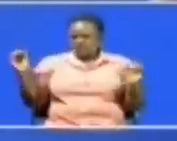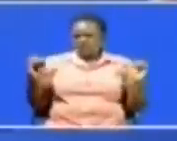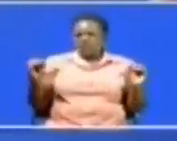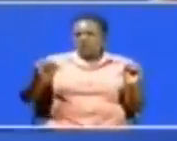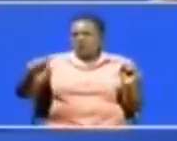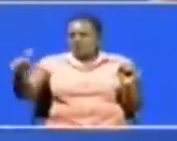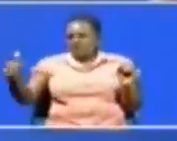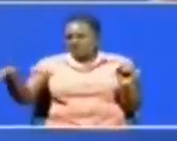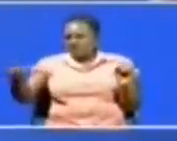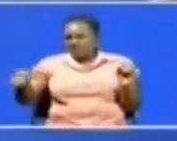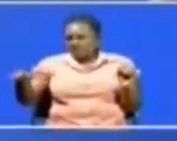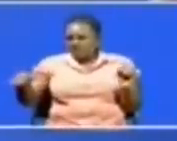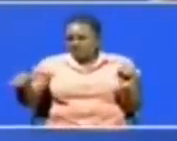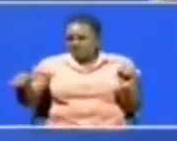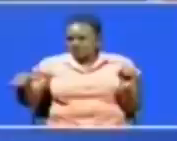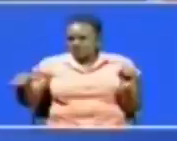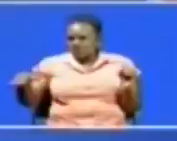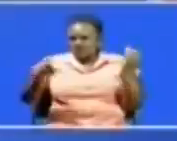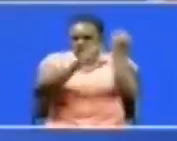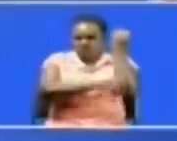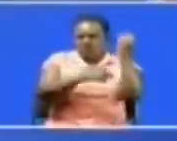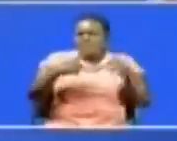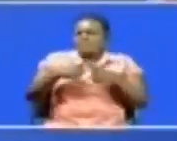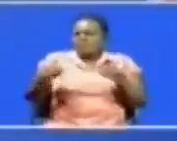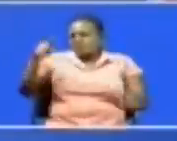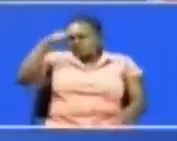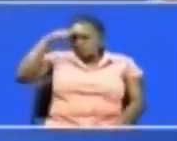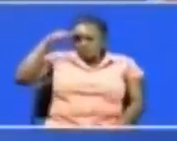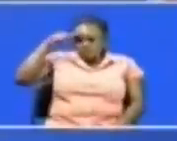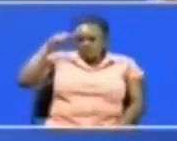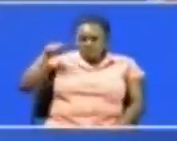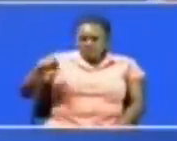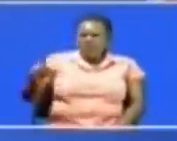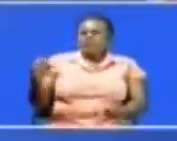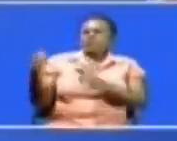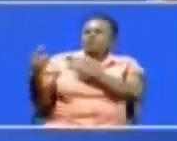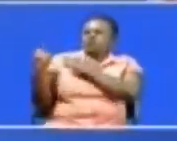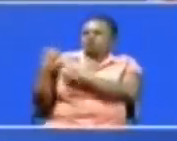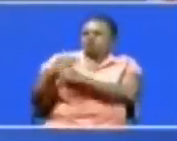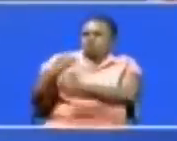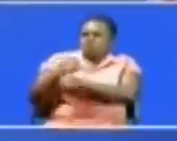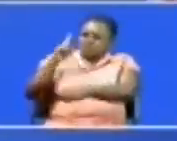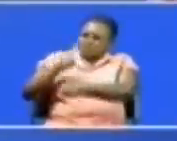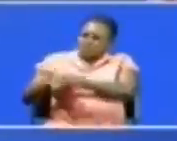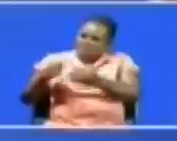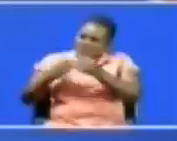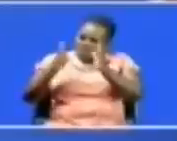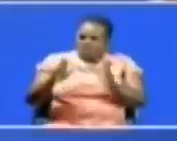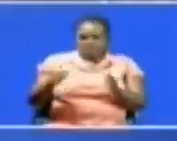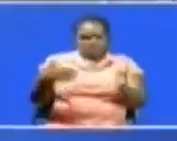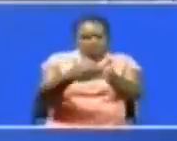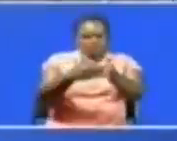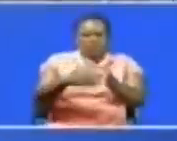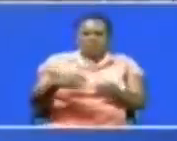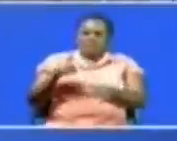other areas of the country, but because that is their role. But allow me to jump in, when